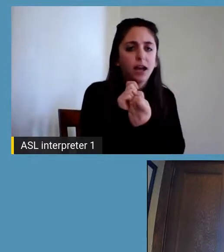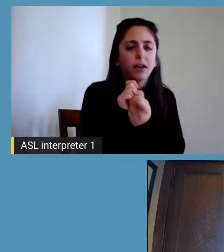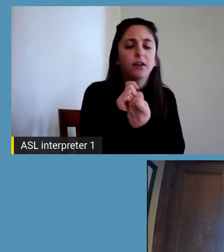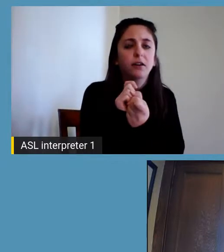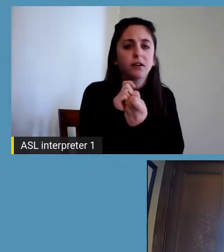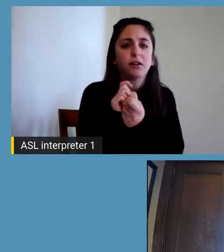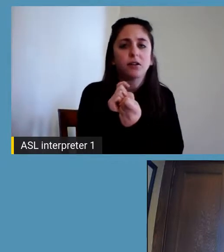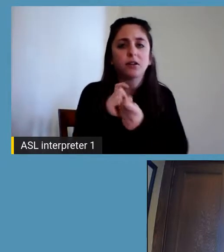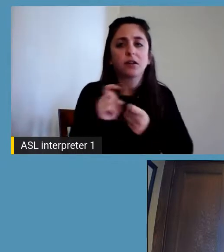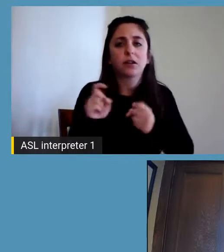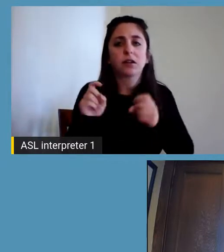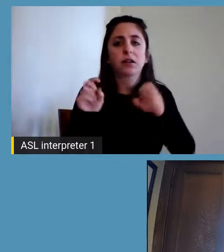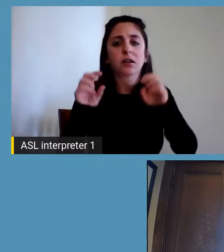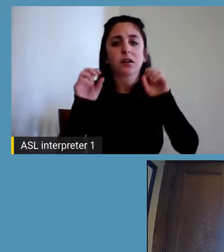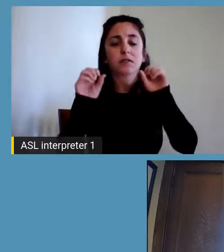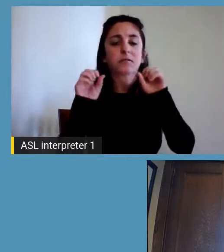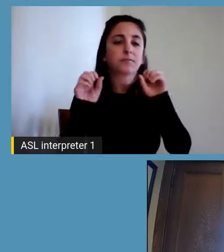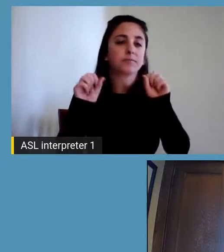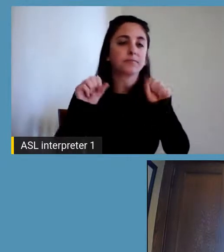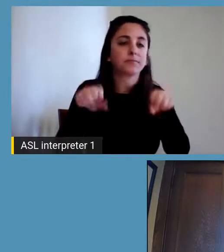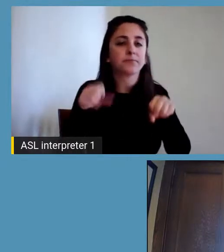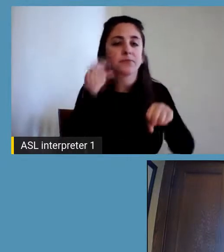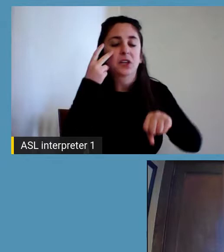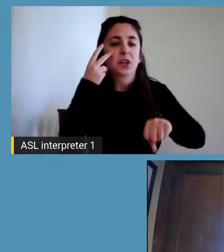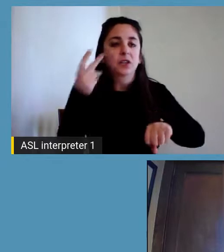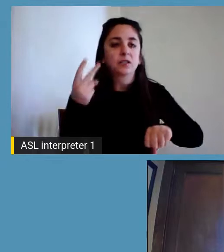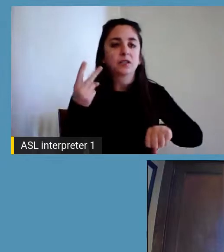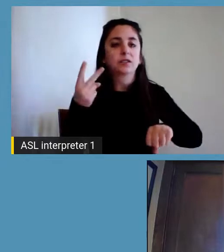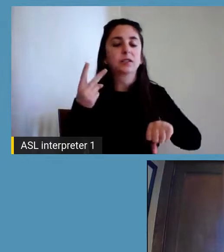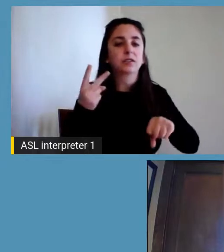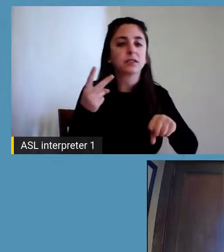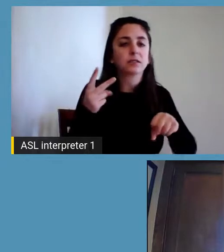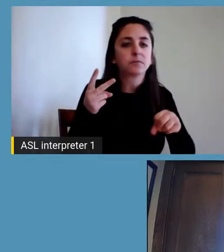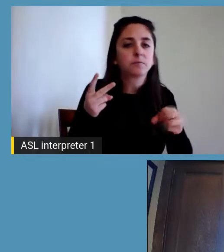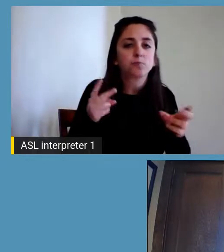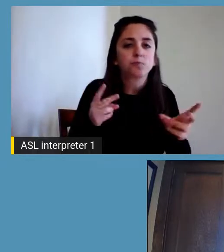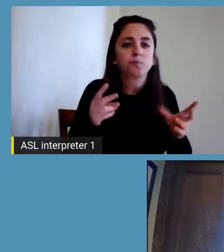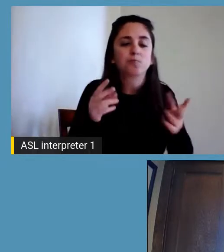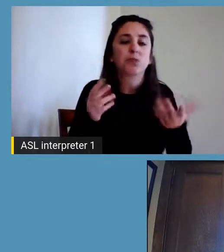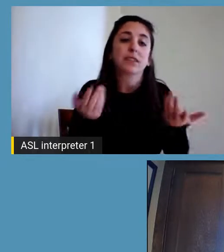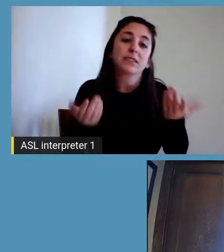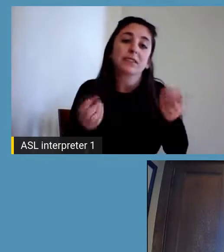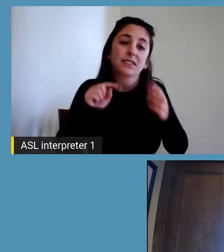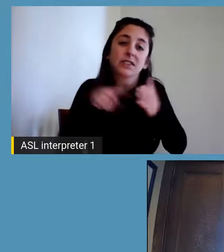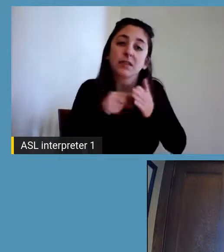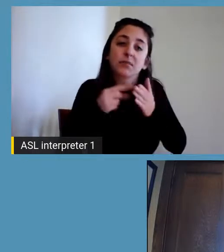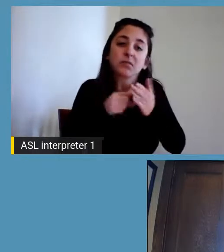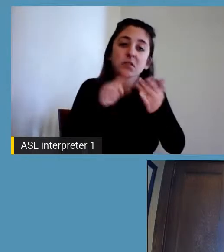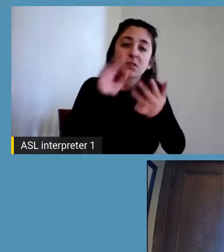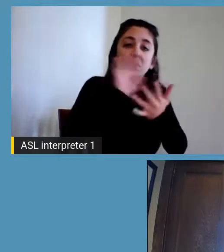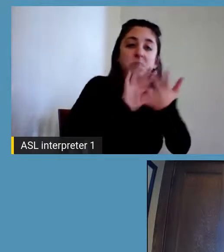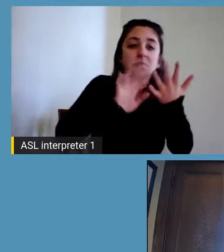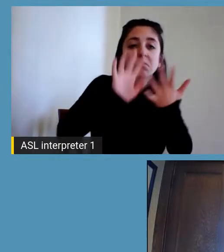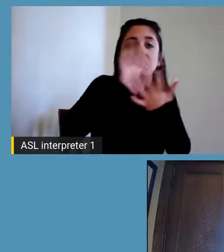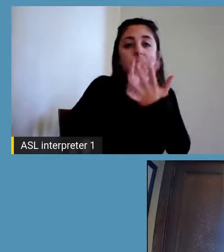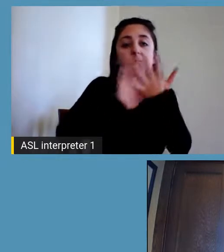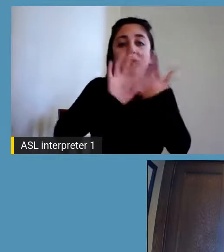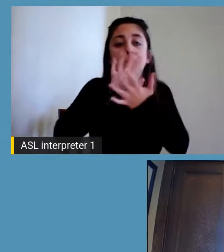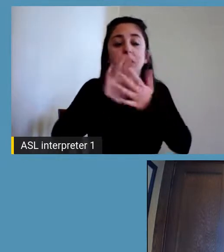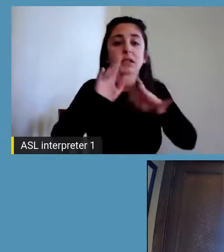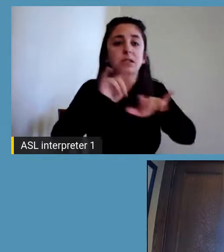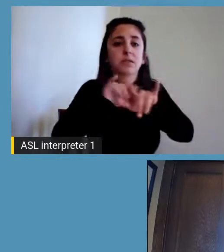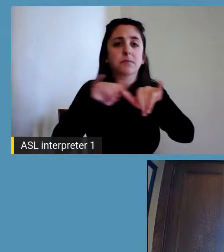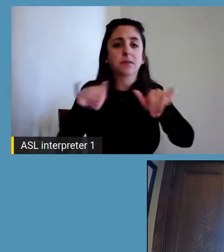yes, it looks a bit blurry at times, depending on how many passes you make and what quality you render at. But at the same time, you can then see that the